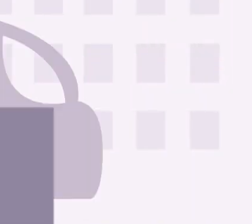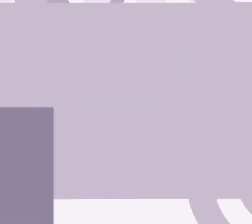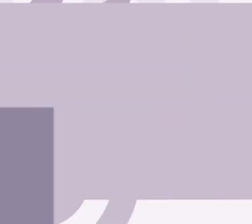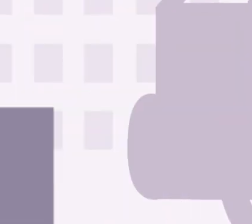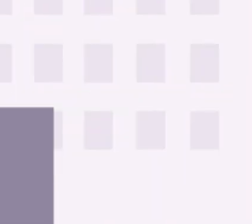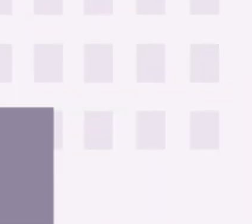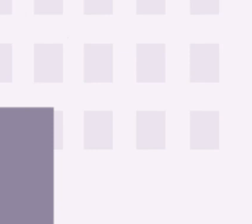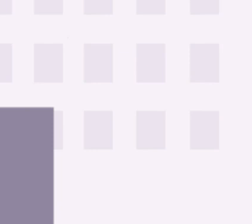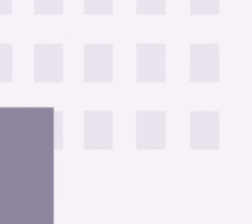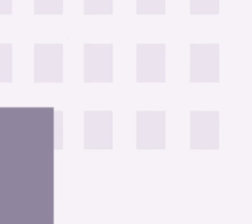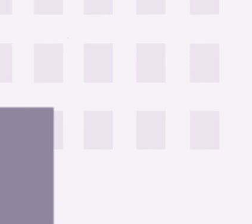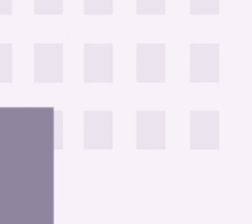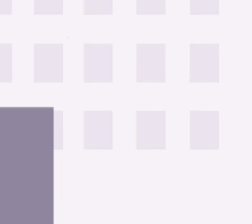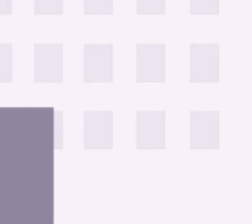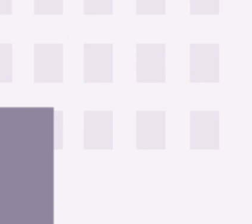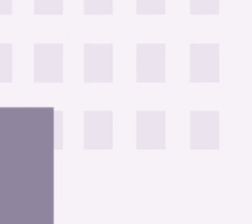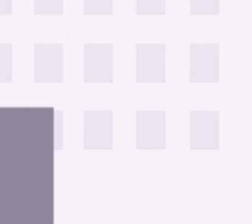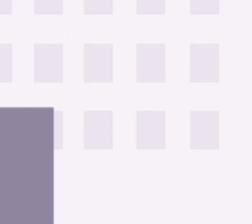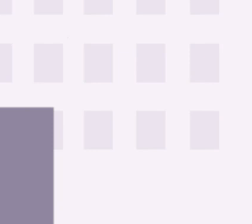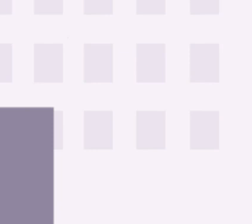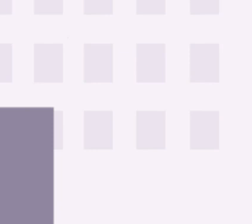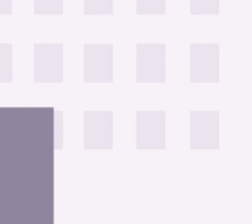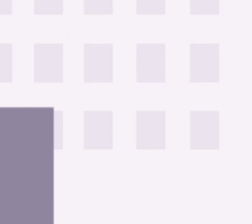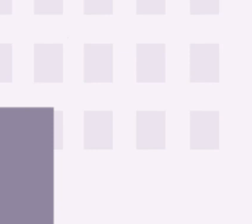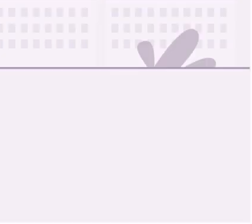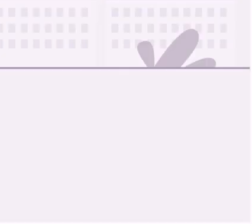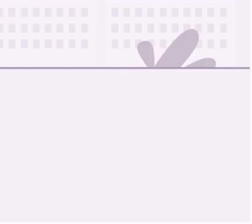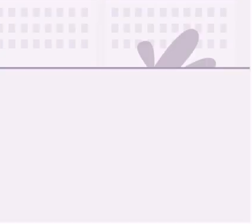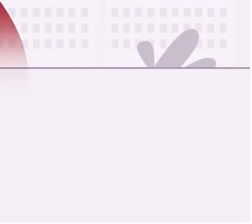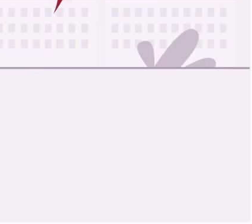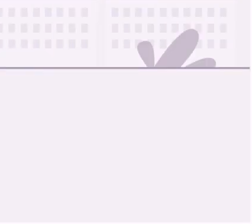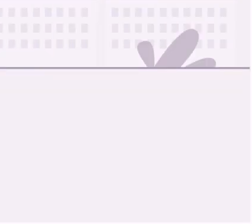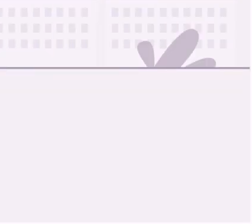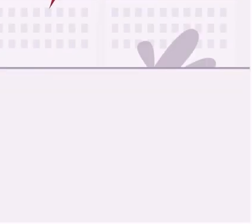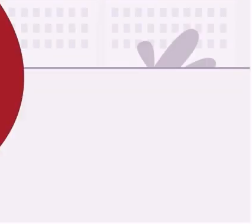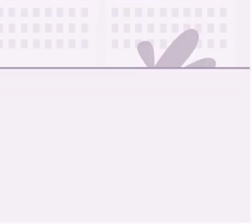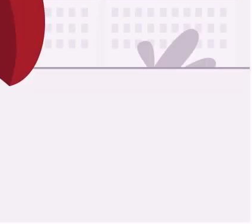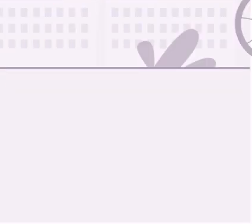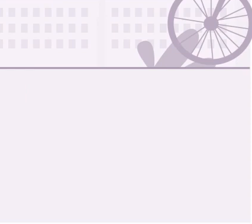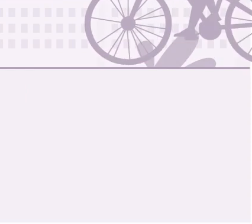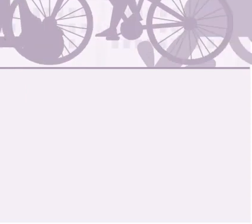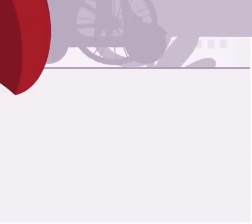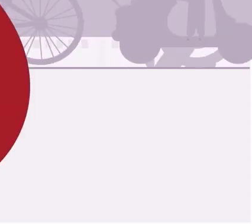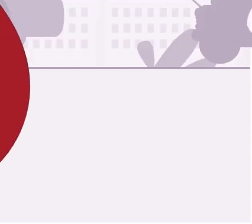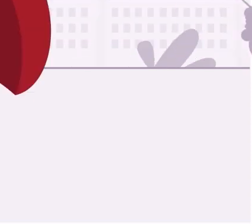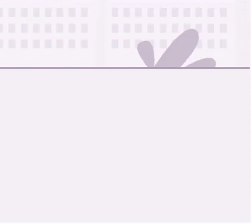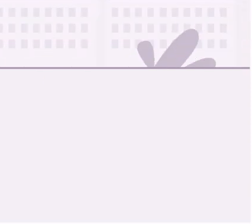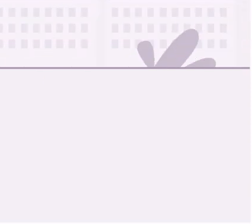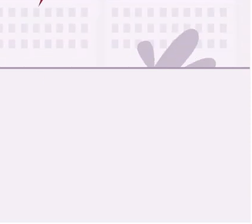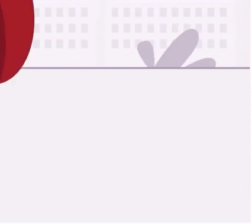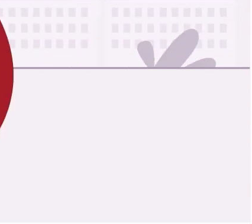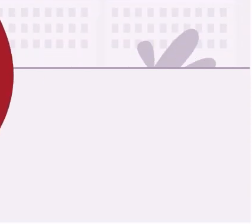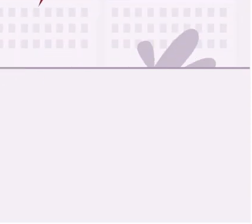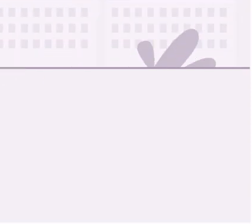told me it has nothing to do with me as I am too young. That's a job for your cape